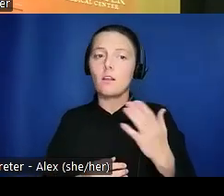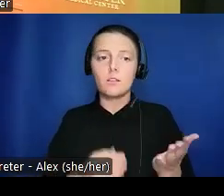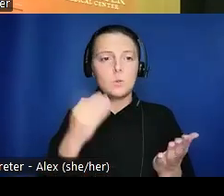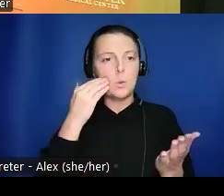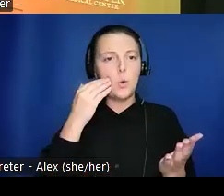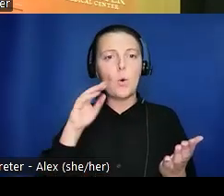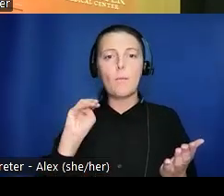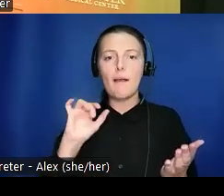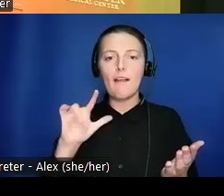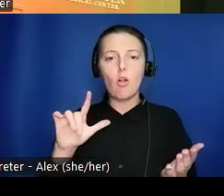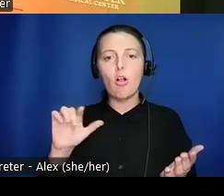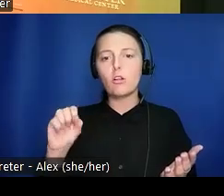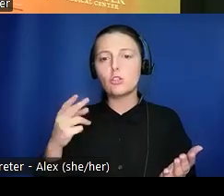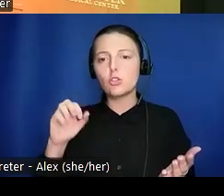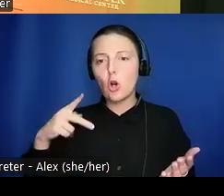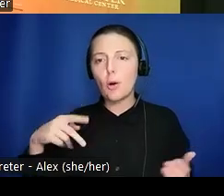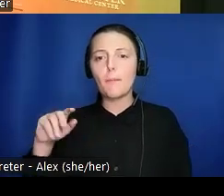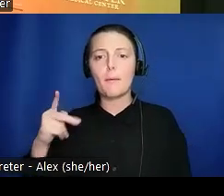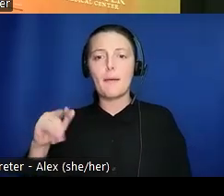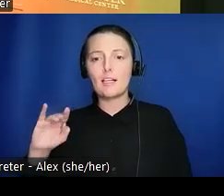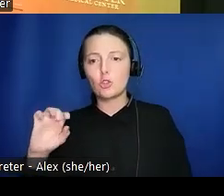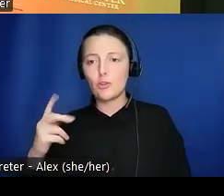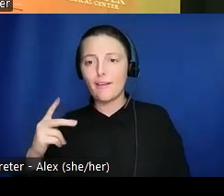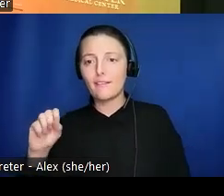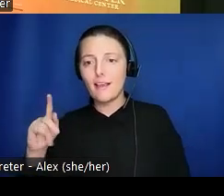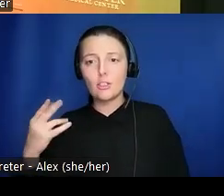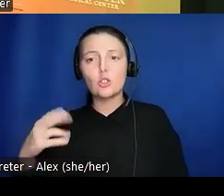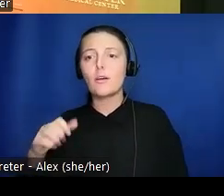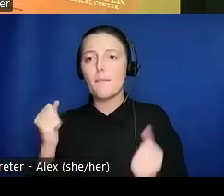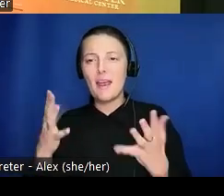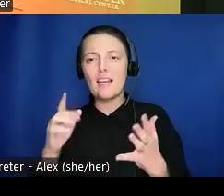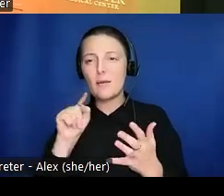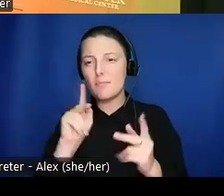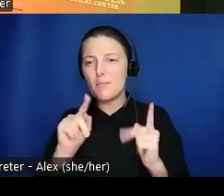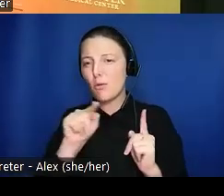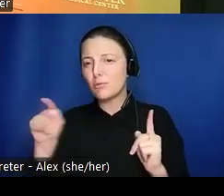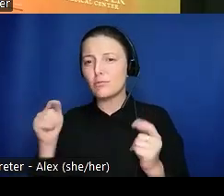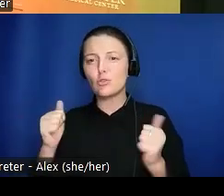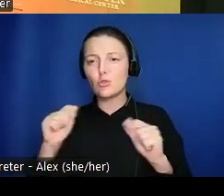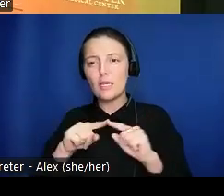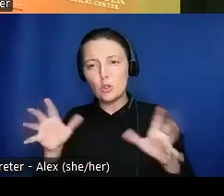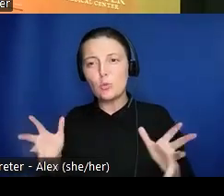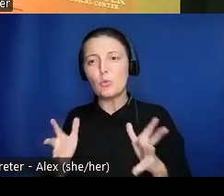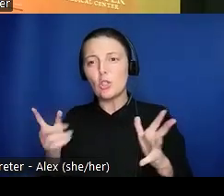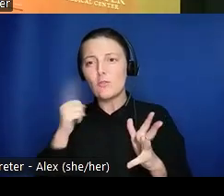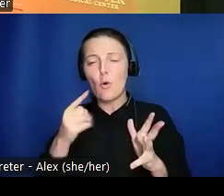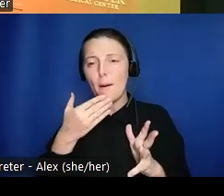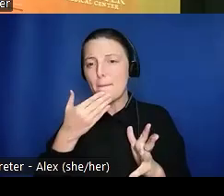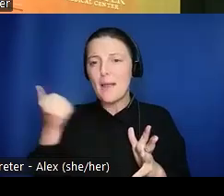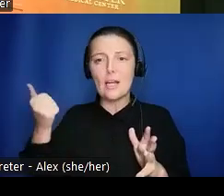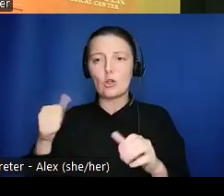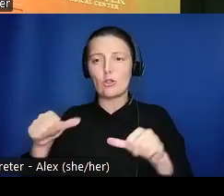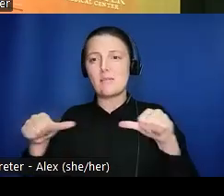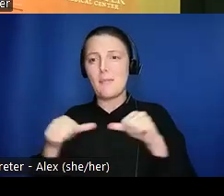us are involved in trying to push for better space for the children as well. And of course, that as the